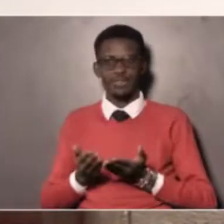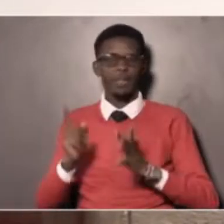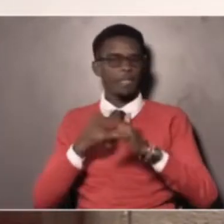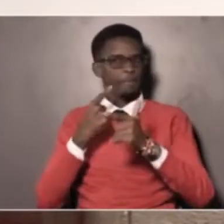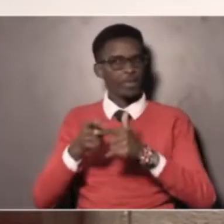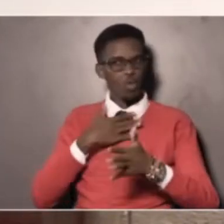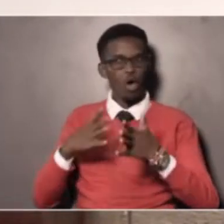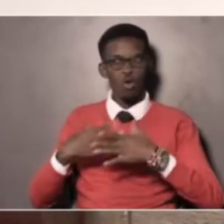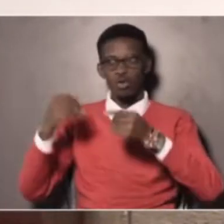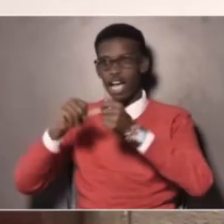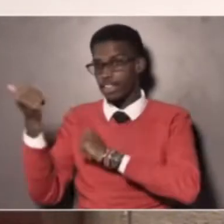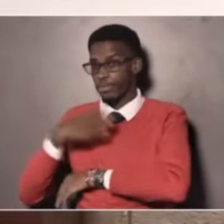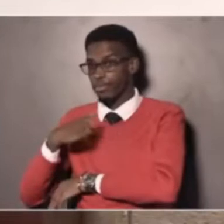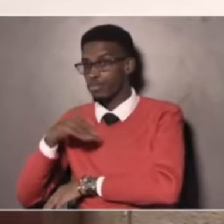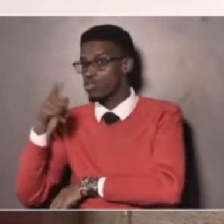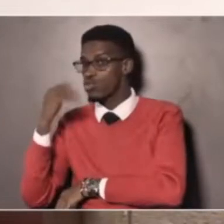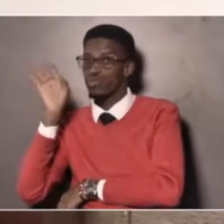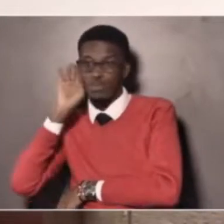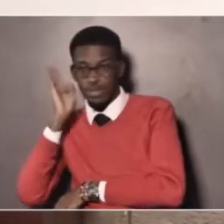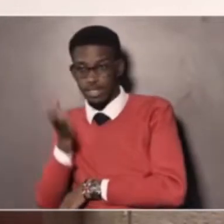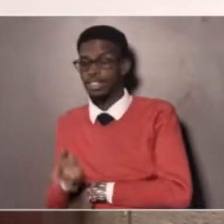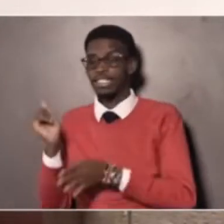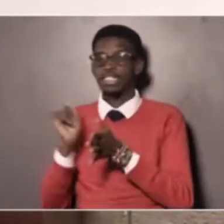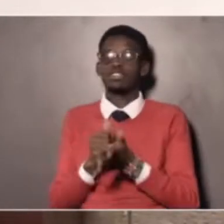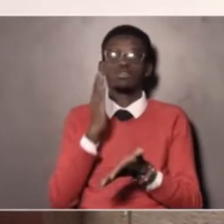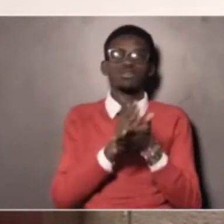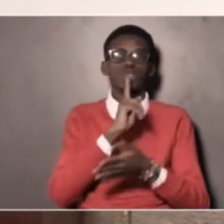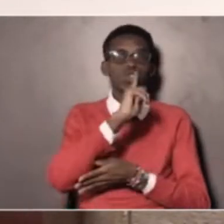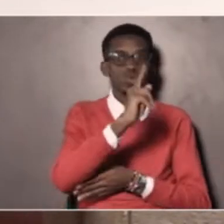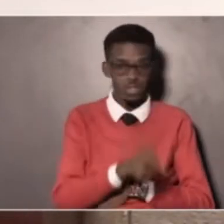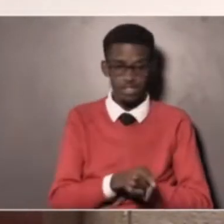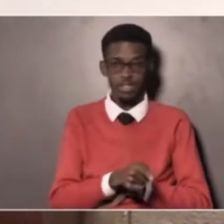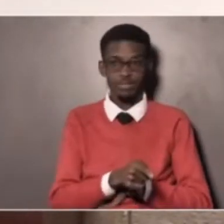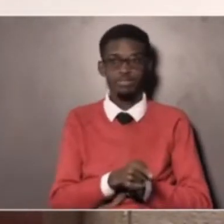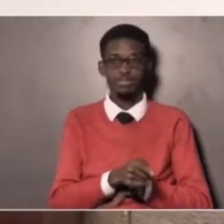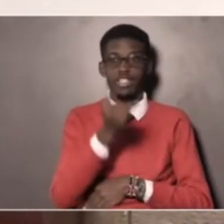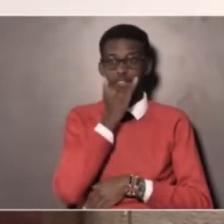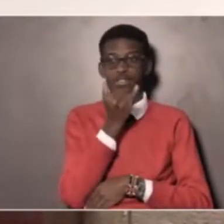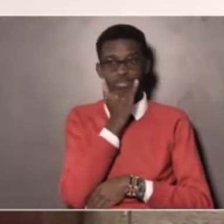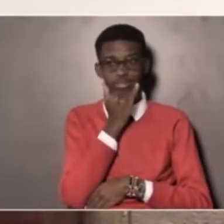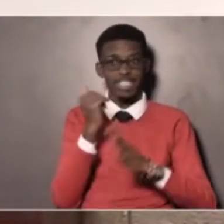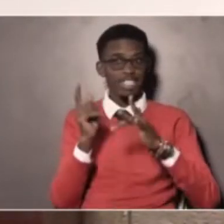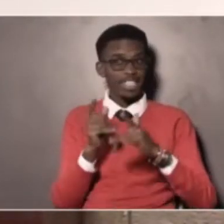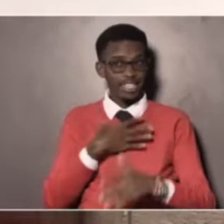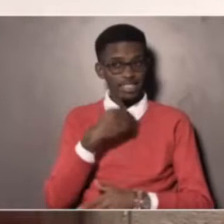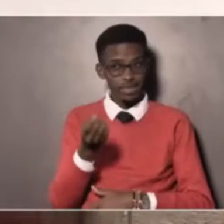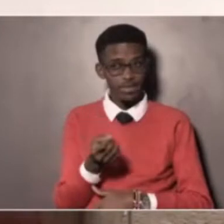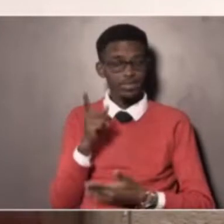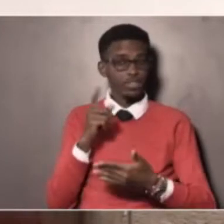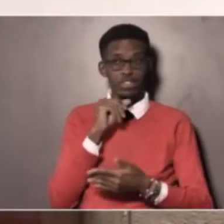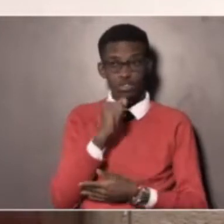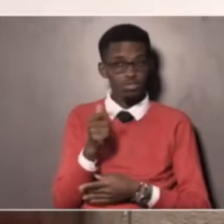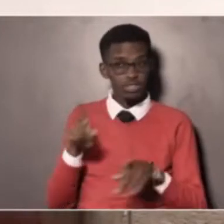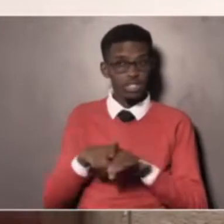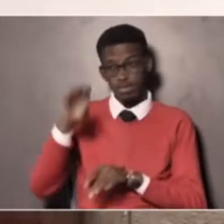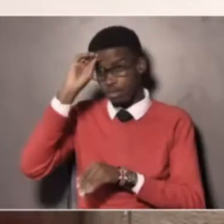wanted to prove to the other people, the ones who were listening there, that Stephen was the one who was in the wrong, and they did not want